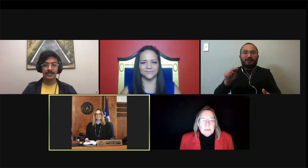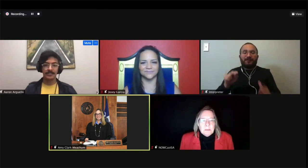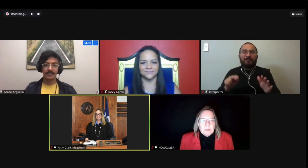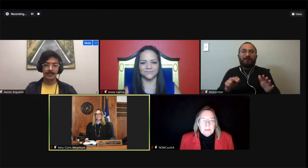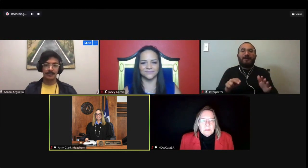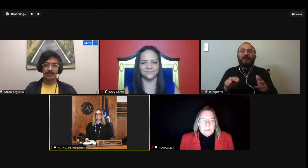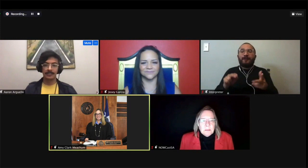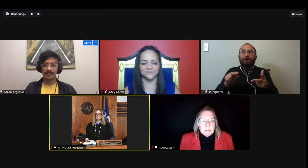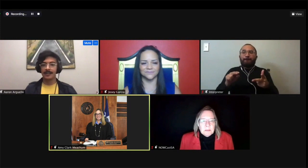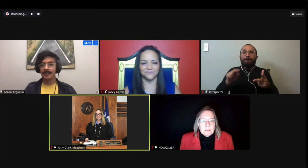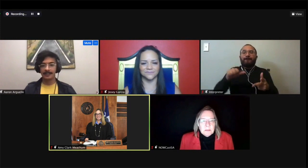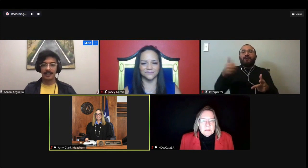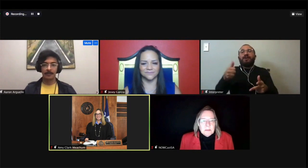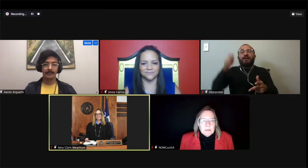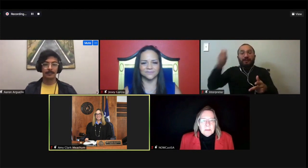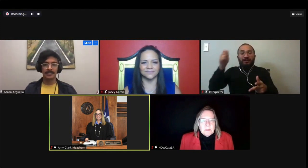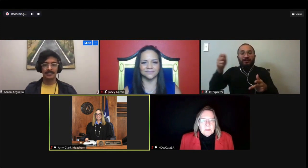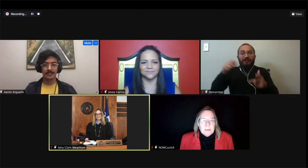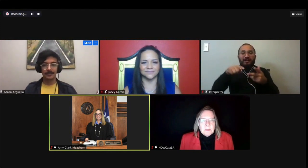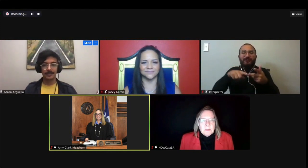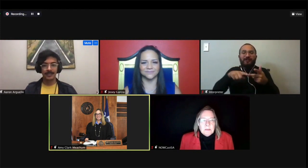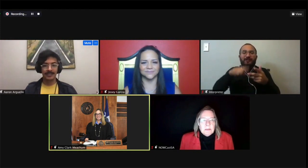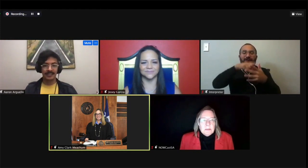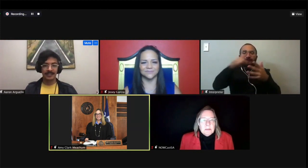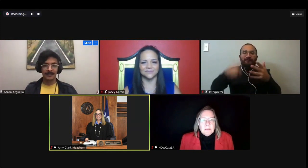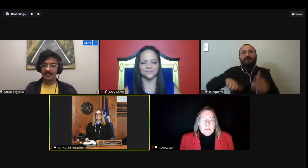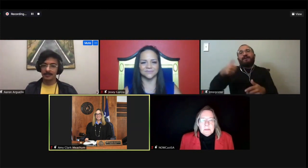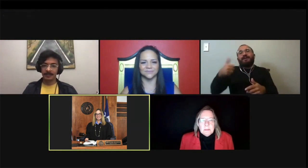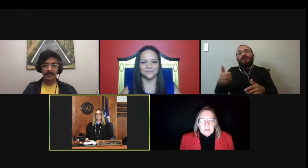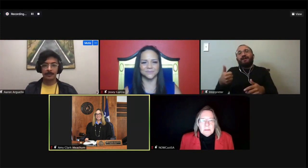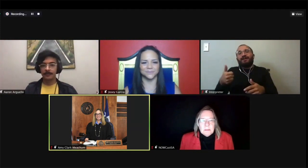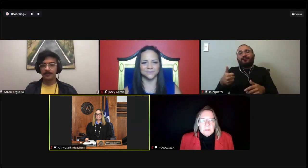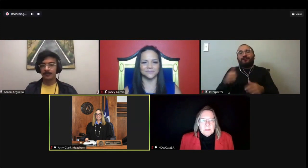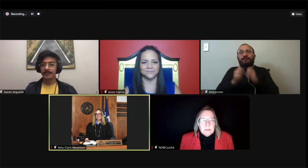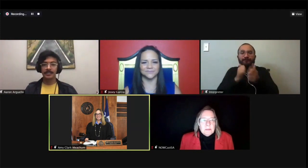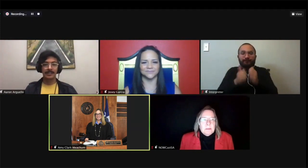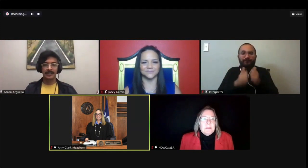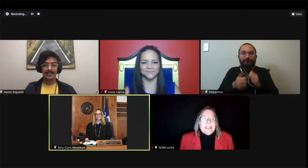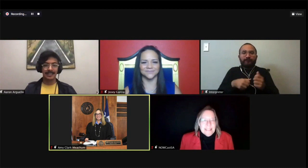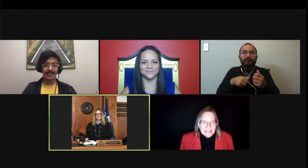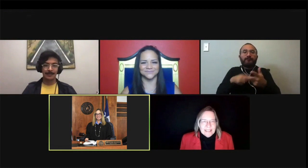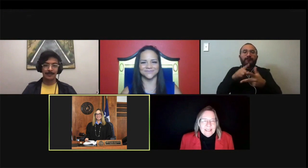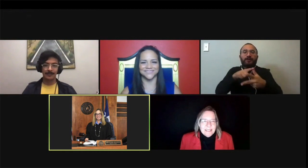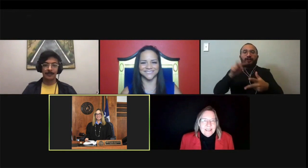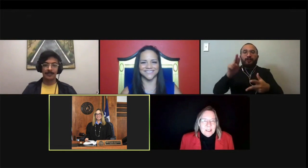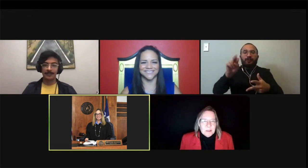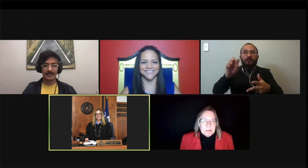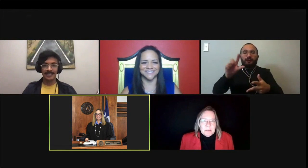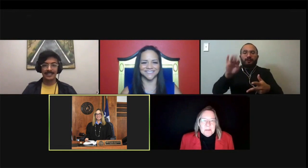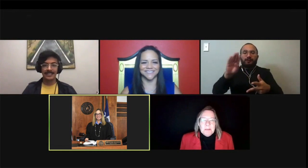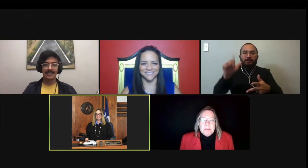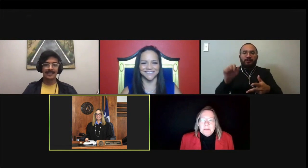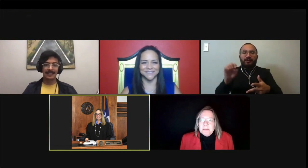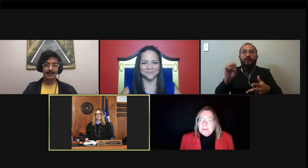3, and Mr. Gabriel Lara running for Precinct 2. Thanks to the Reliable Revolutionaries for helping